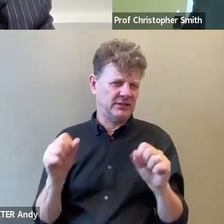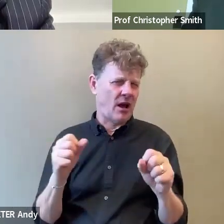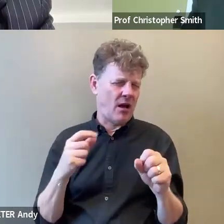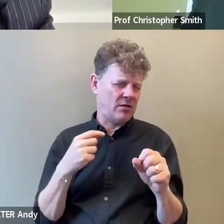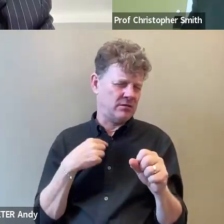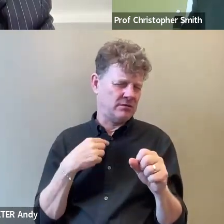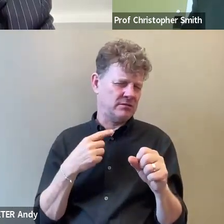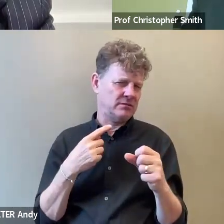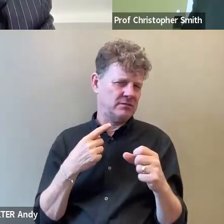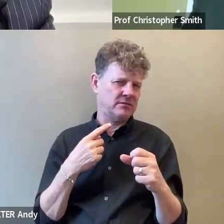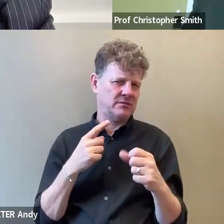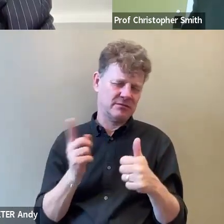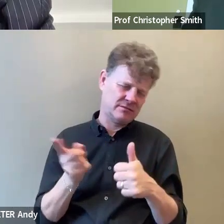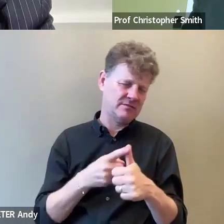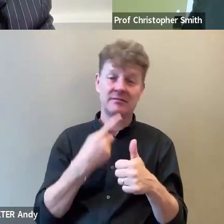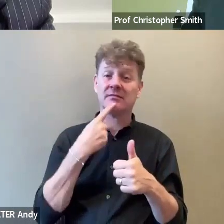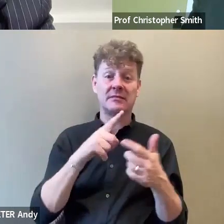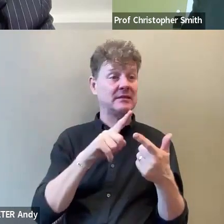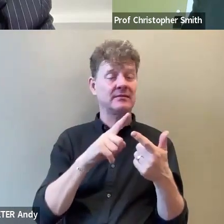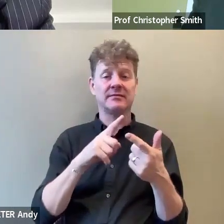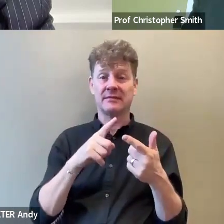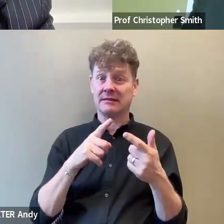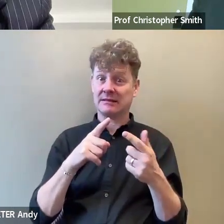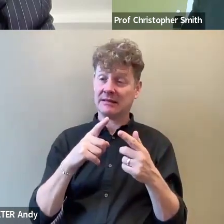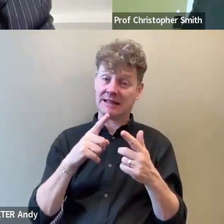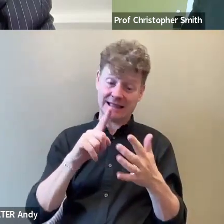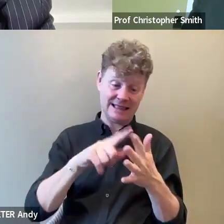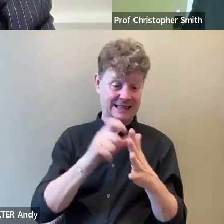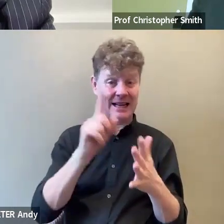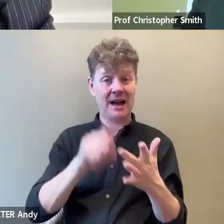critical point is that EDI is not something that we do